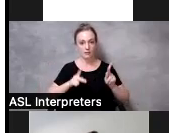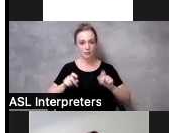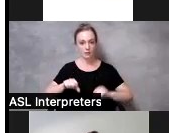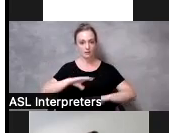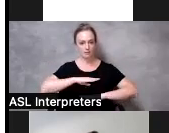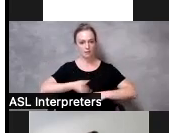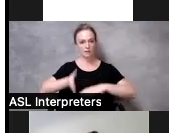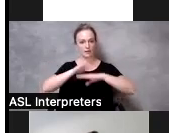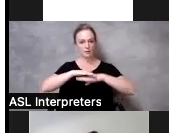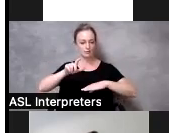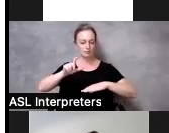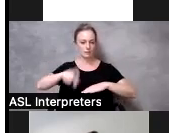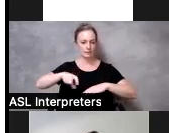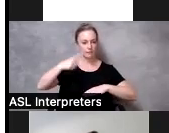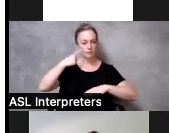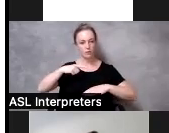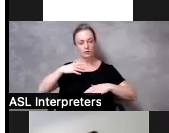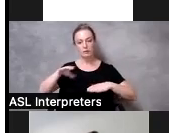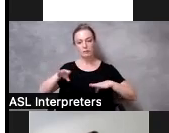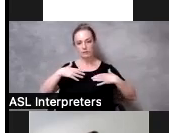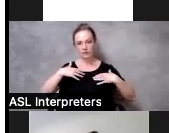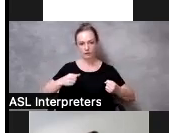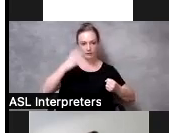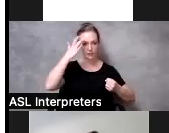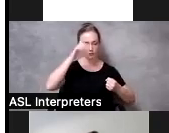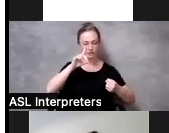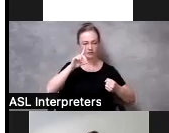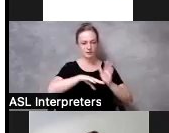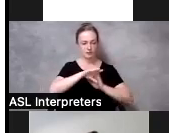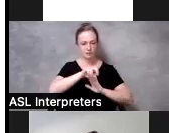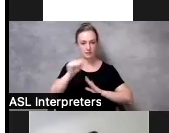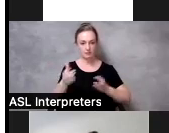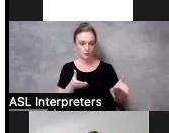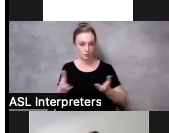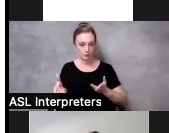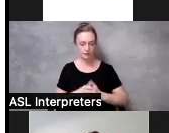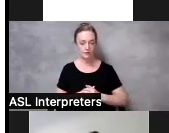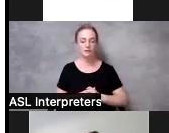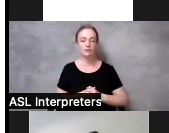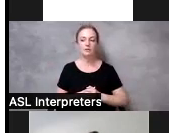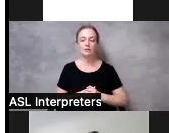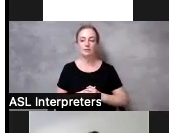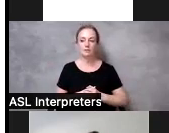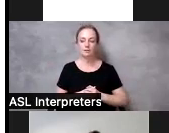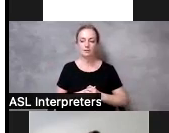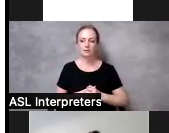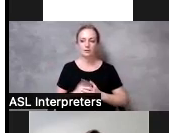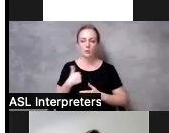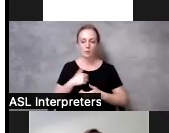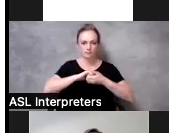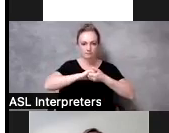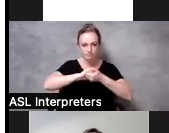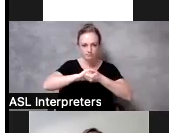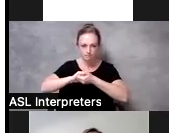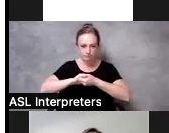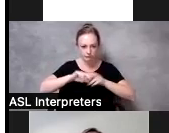for behavioral health and intellectual and developmental disability services. So we're working very closely